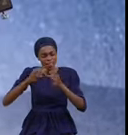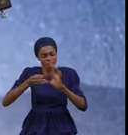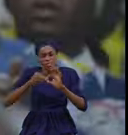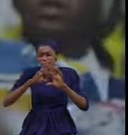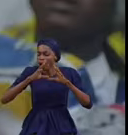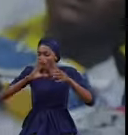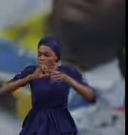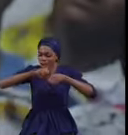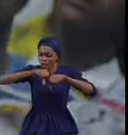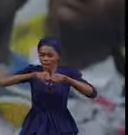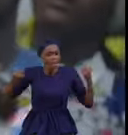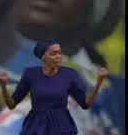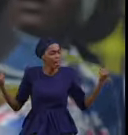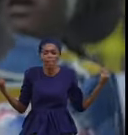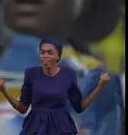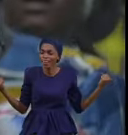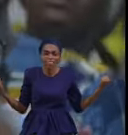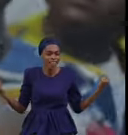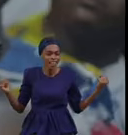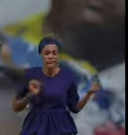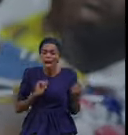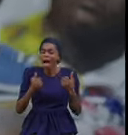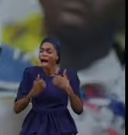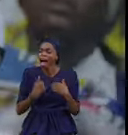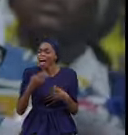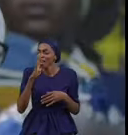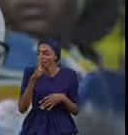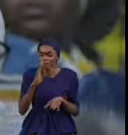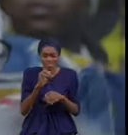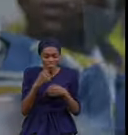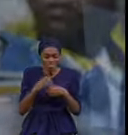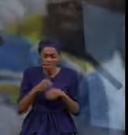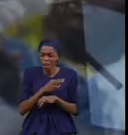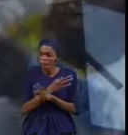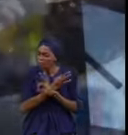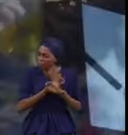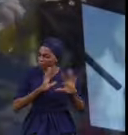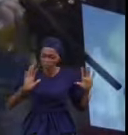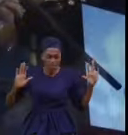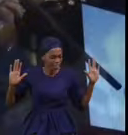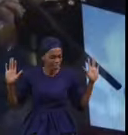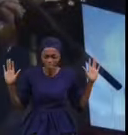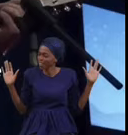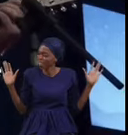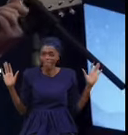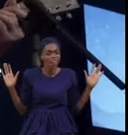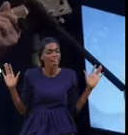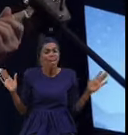Set free.